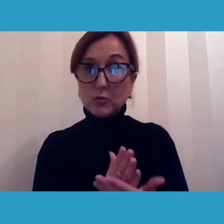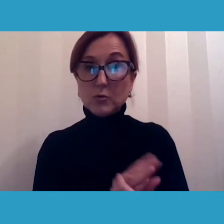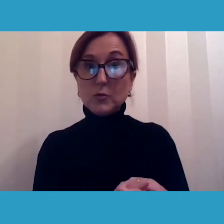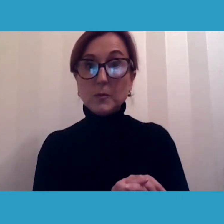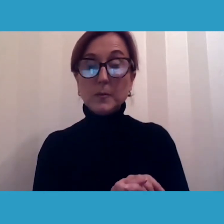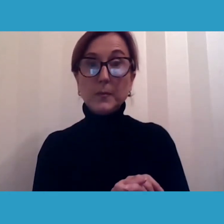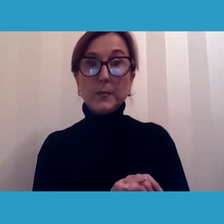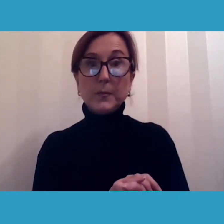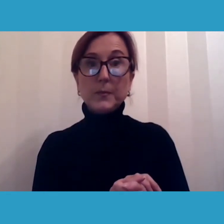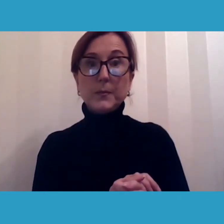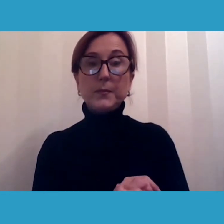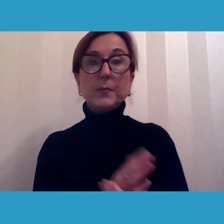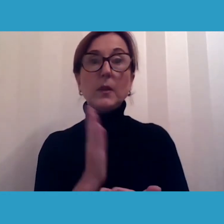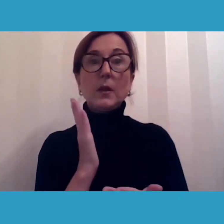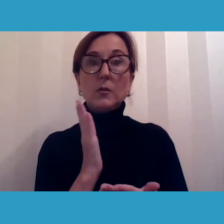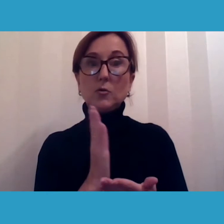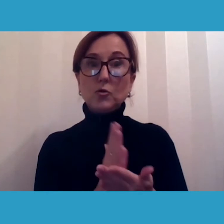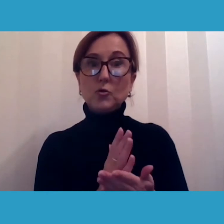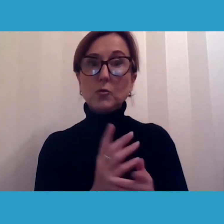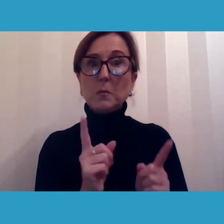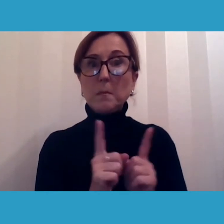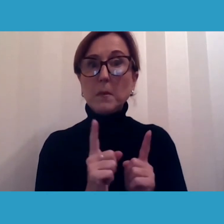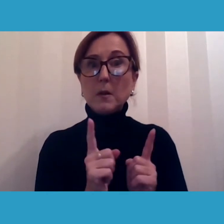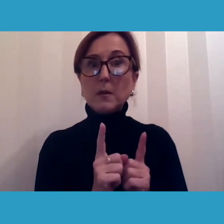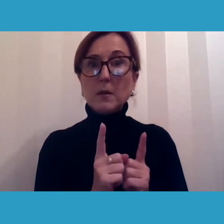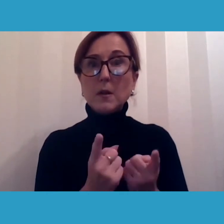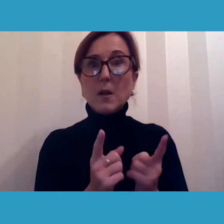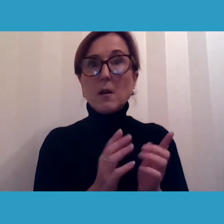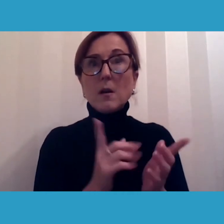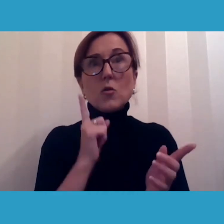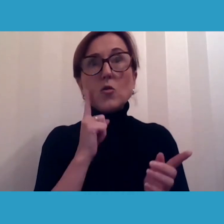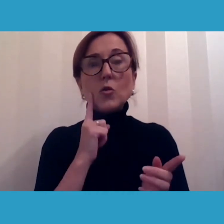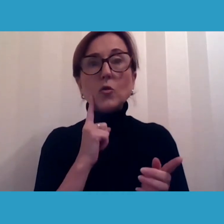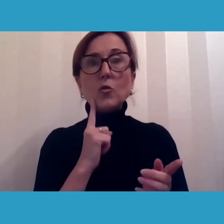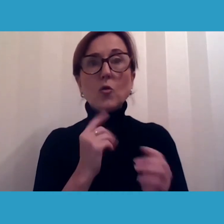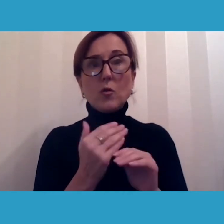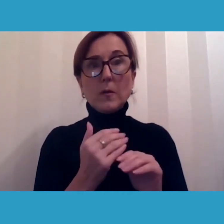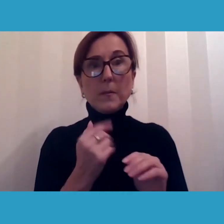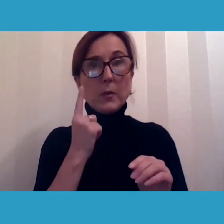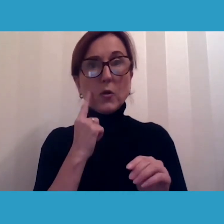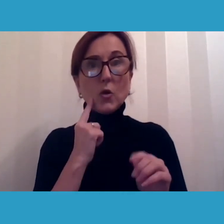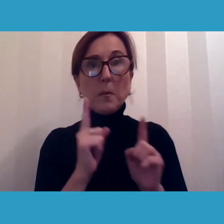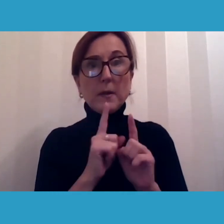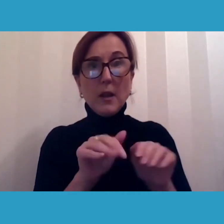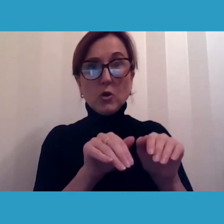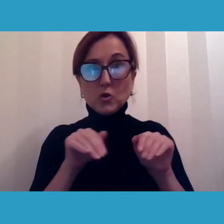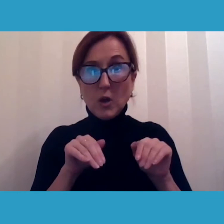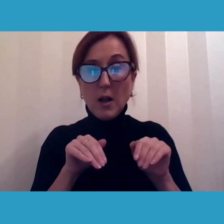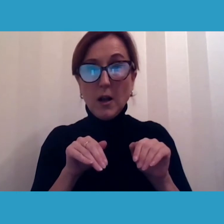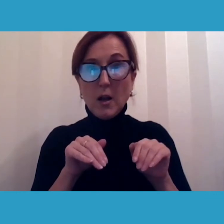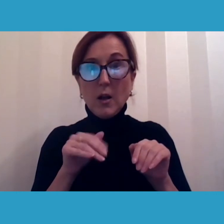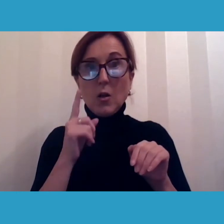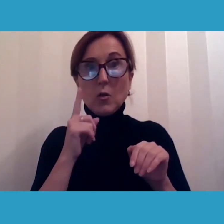articles, in separate articles of the Criminal Code of Lithuania, and that are based